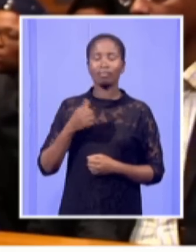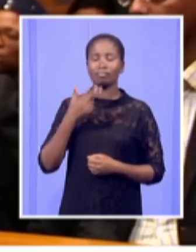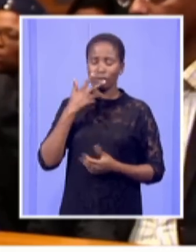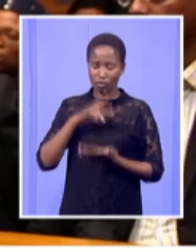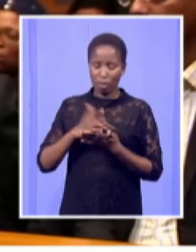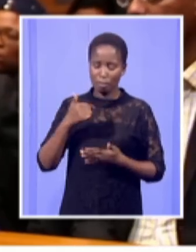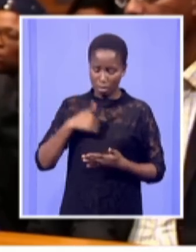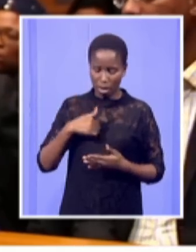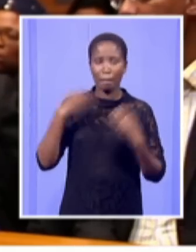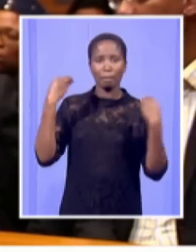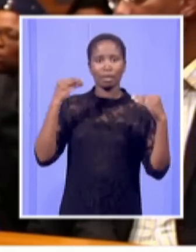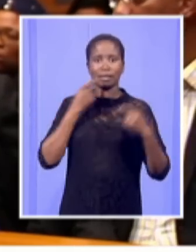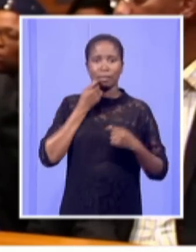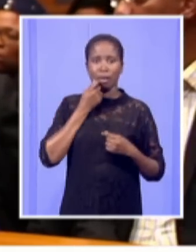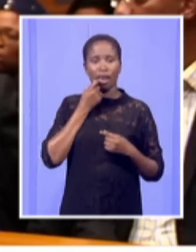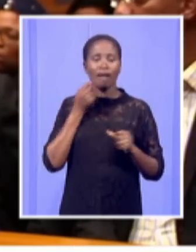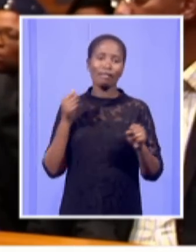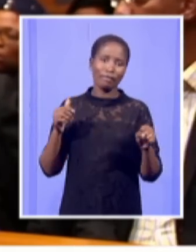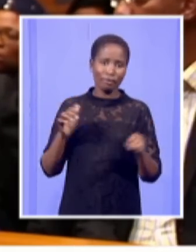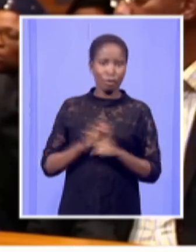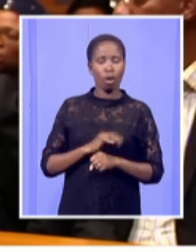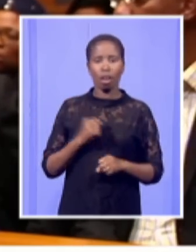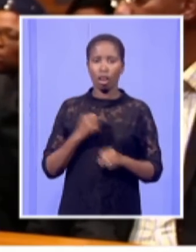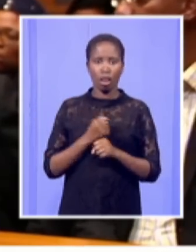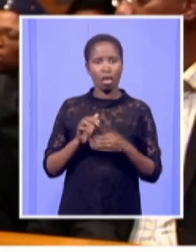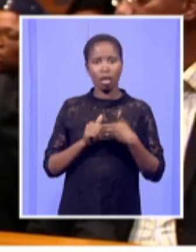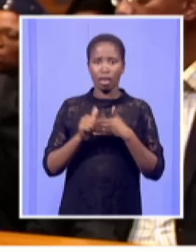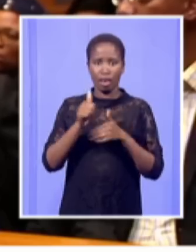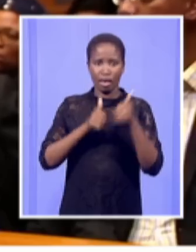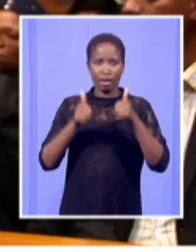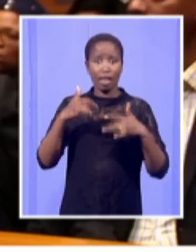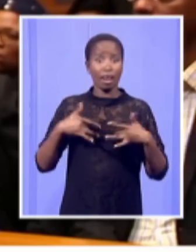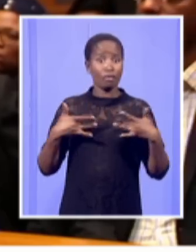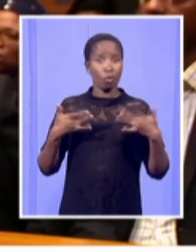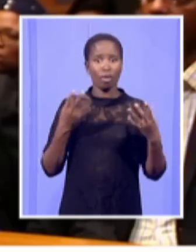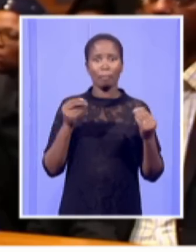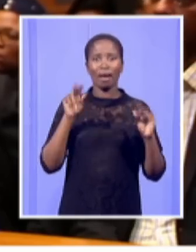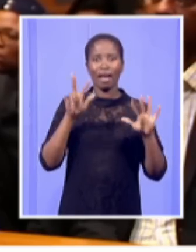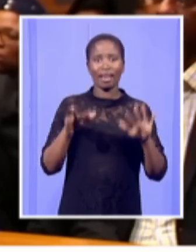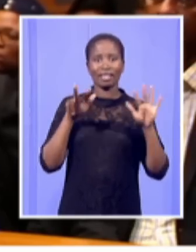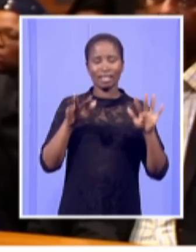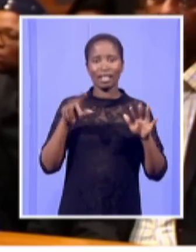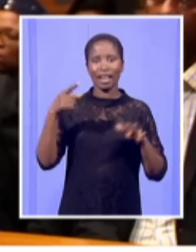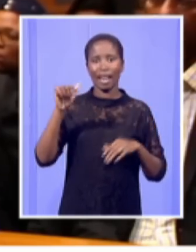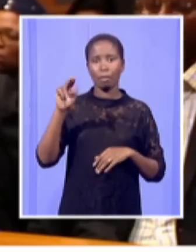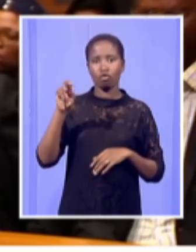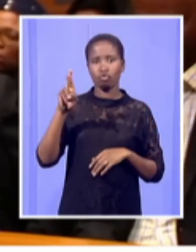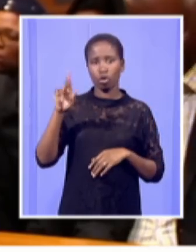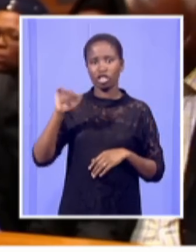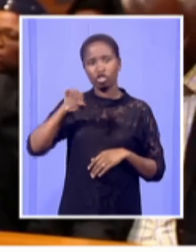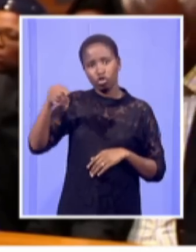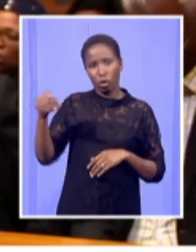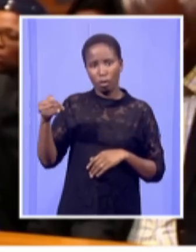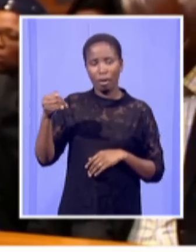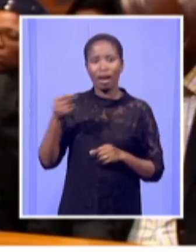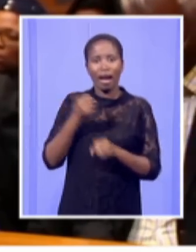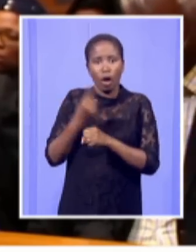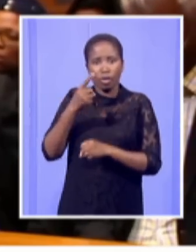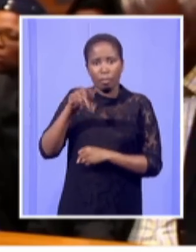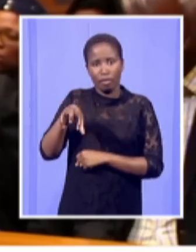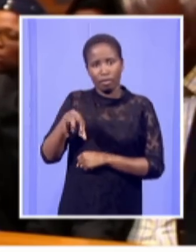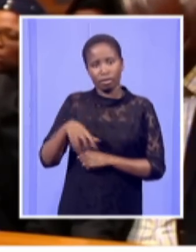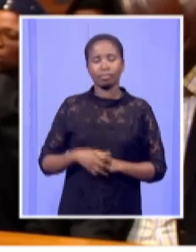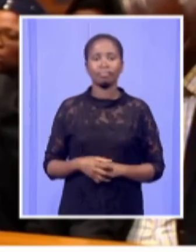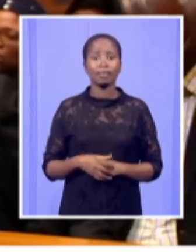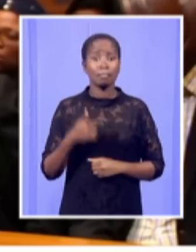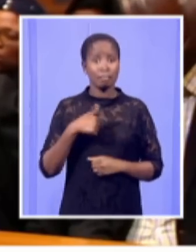businessman of full legal capacity, currently residing at number 18, Clonmore Road, Bryanston, Johannesburg, Gauteng Province. I'm a